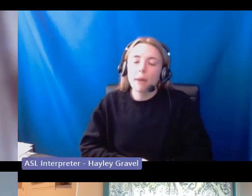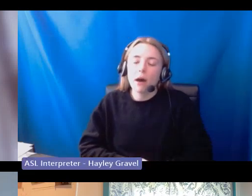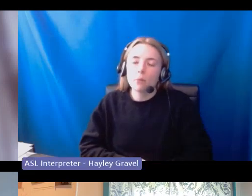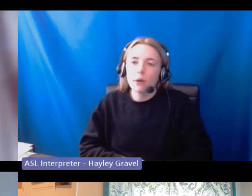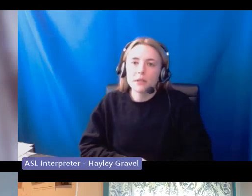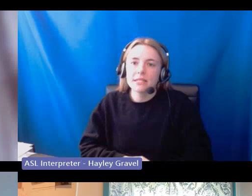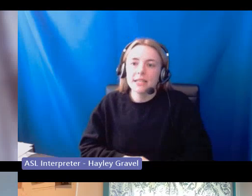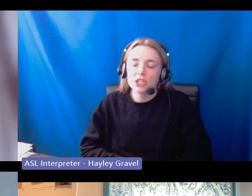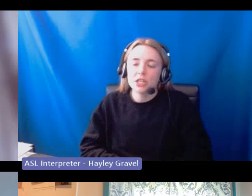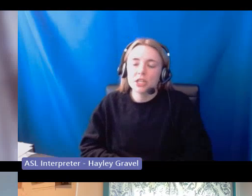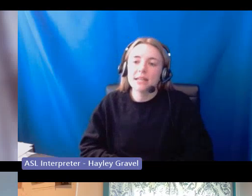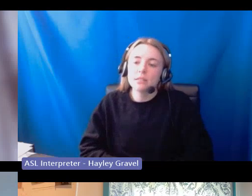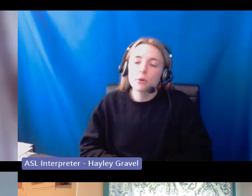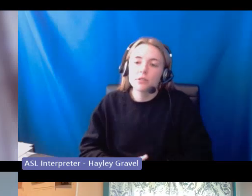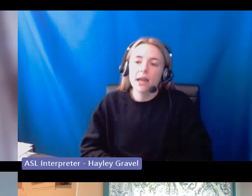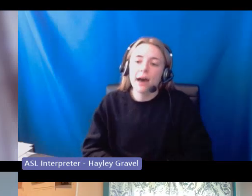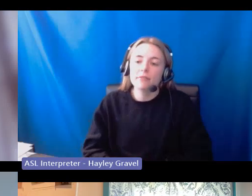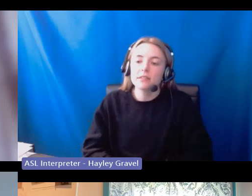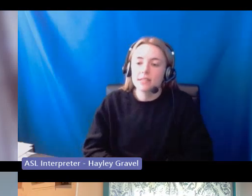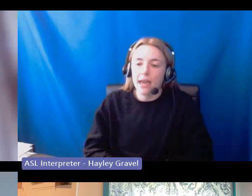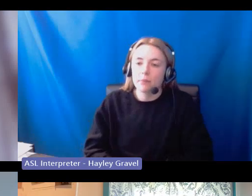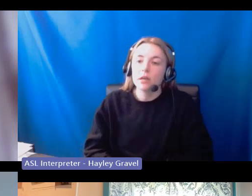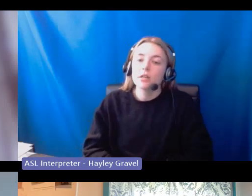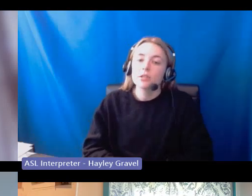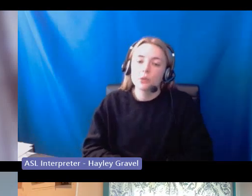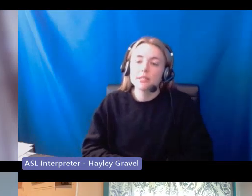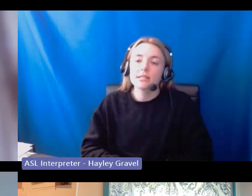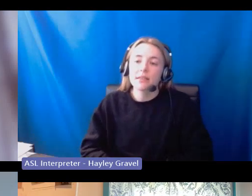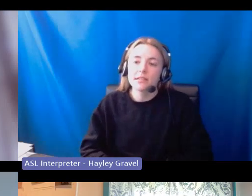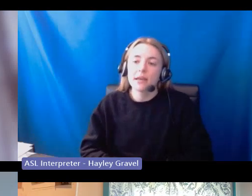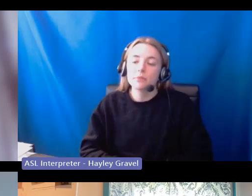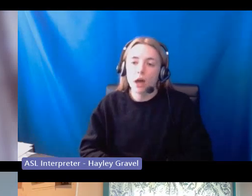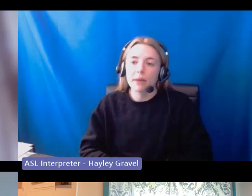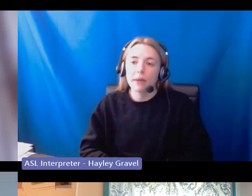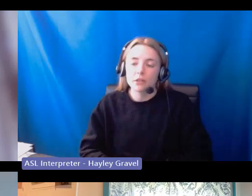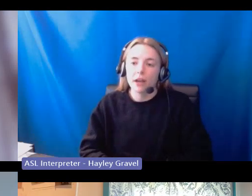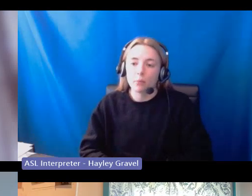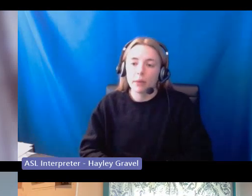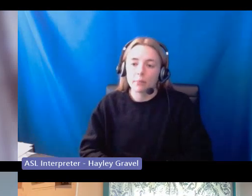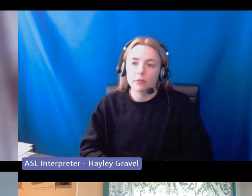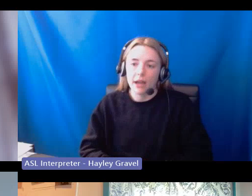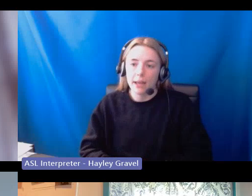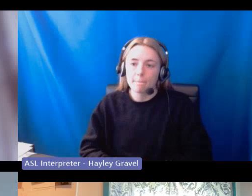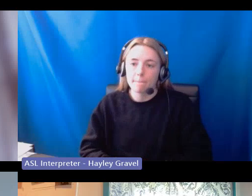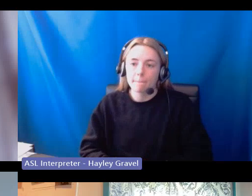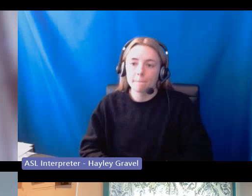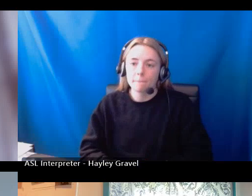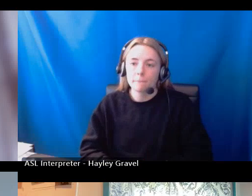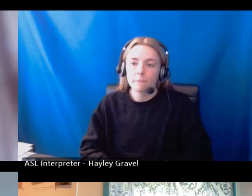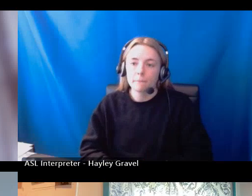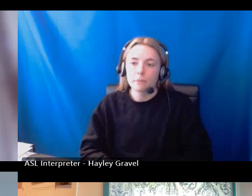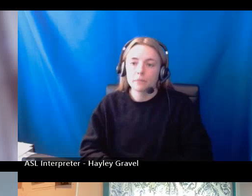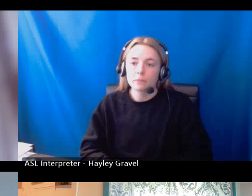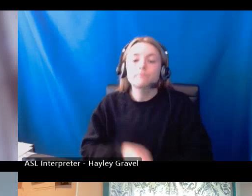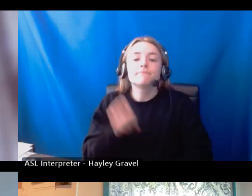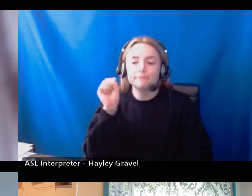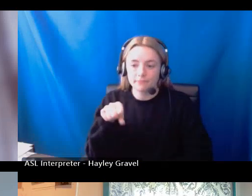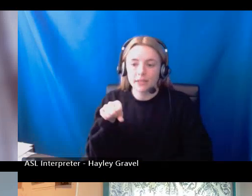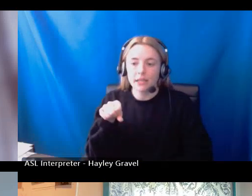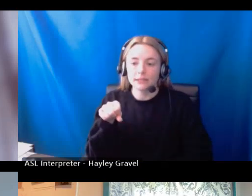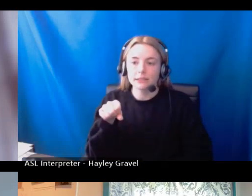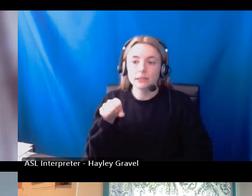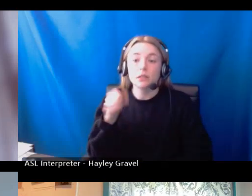So the PowerPoint presentation, is that supposed to have the same sources and the same topic as our final paper, right? Correct, but there's